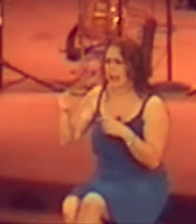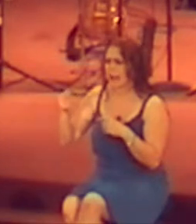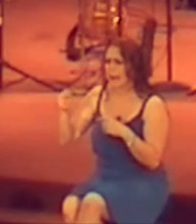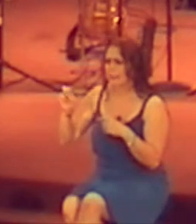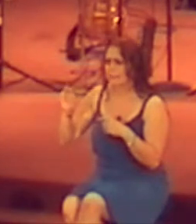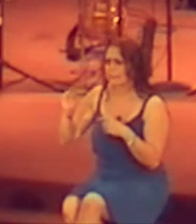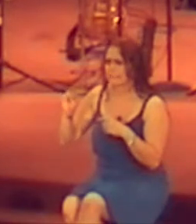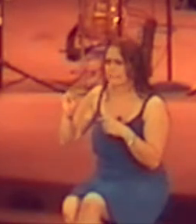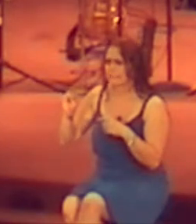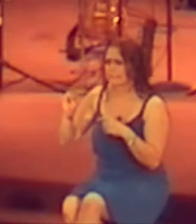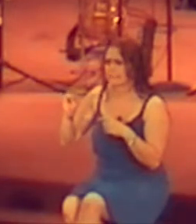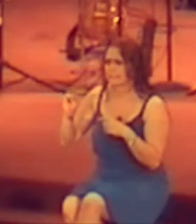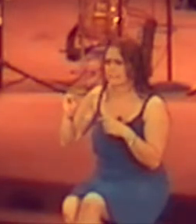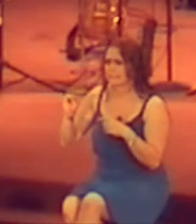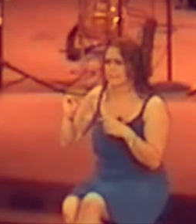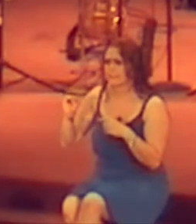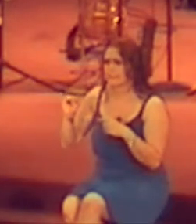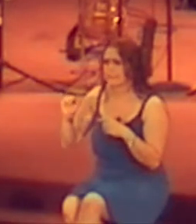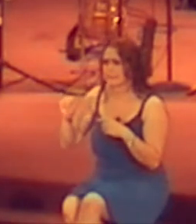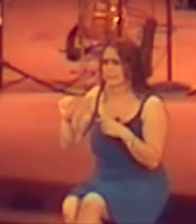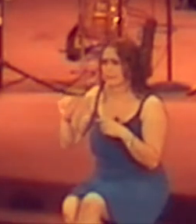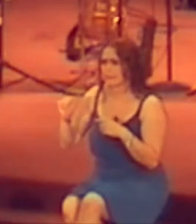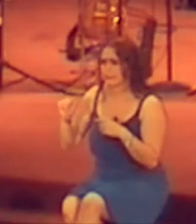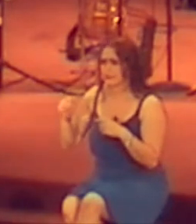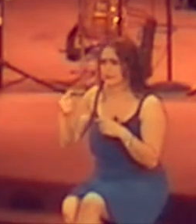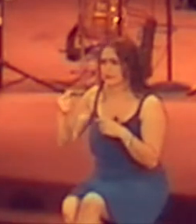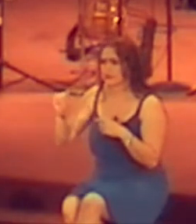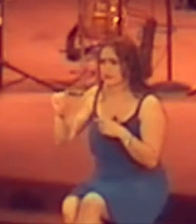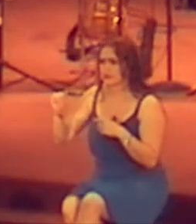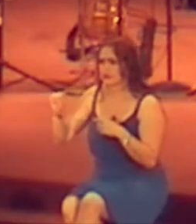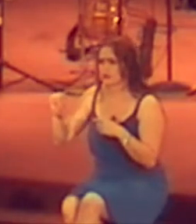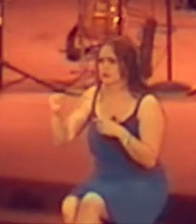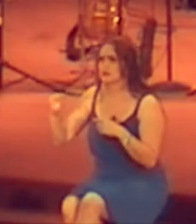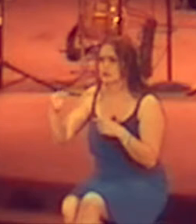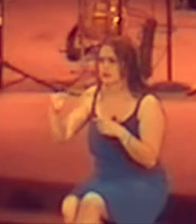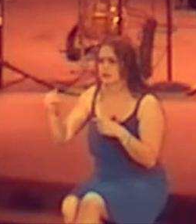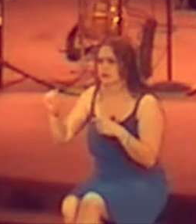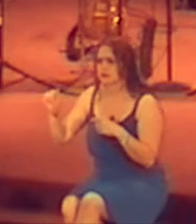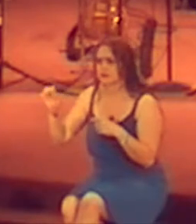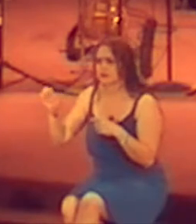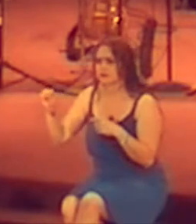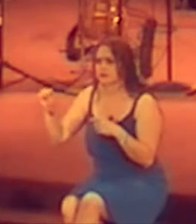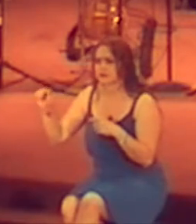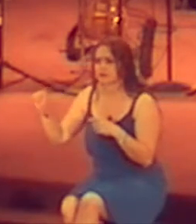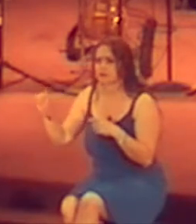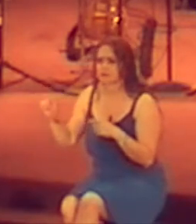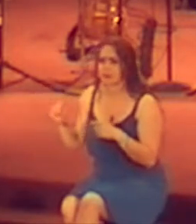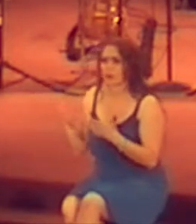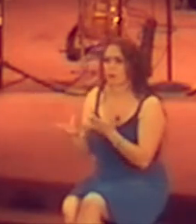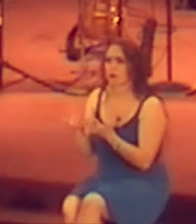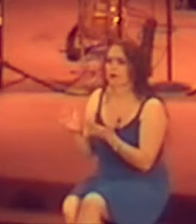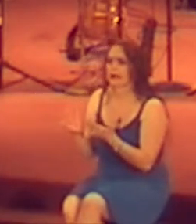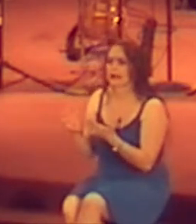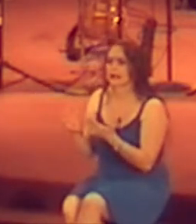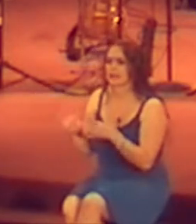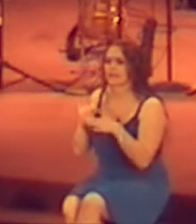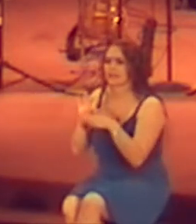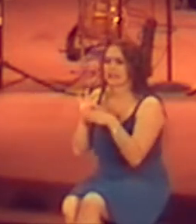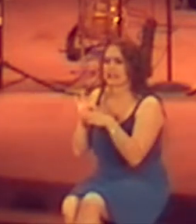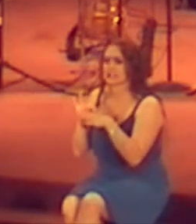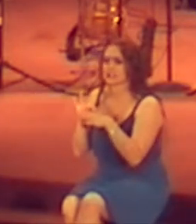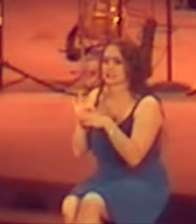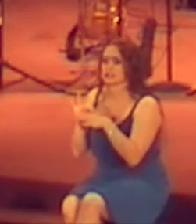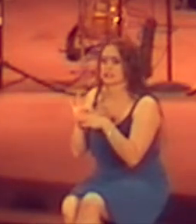bring this audience an account of burning sewage, burning flesh, and garbage. That was Gehenna. Gehenna